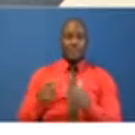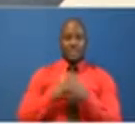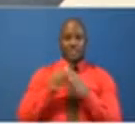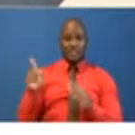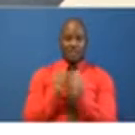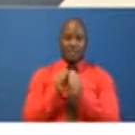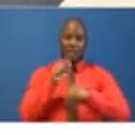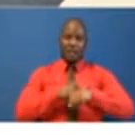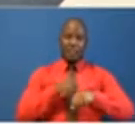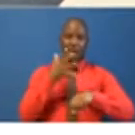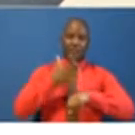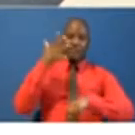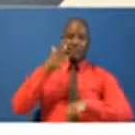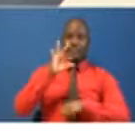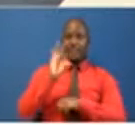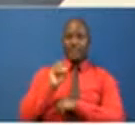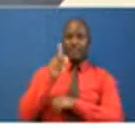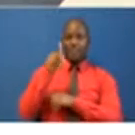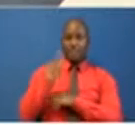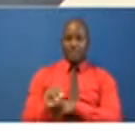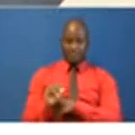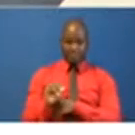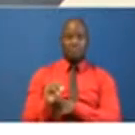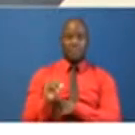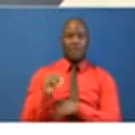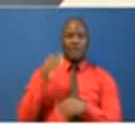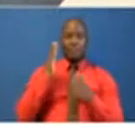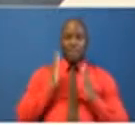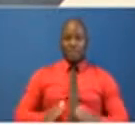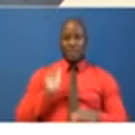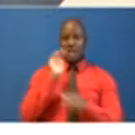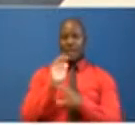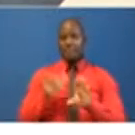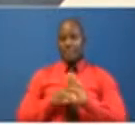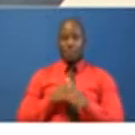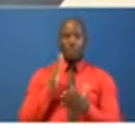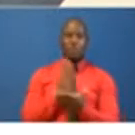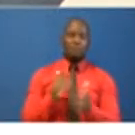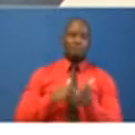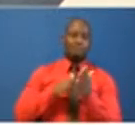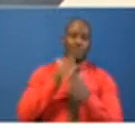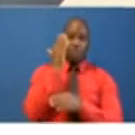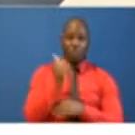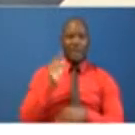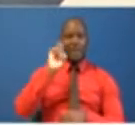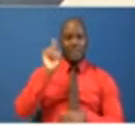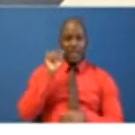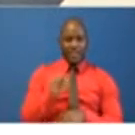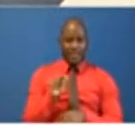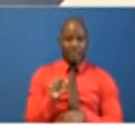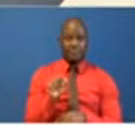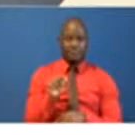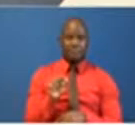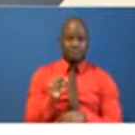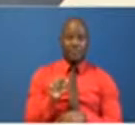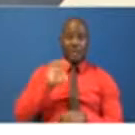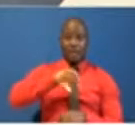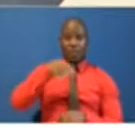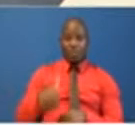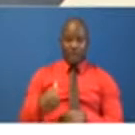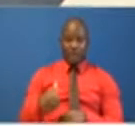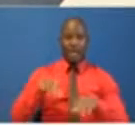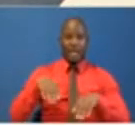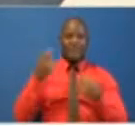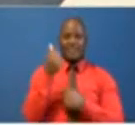off at about 5 30 p.m now some of you may be asking and my colleagues have really emphasized why nairobi this is the county that